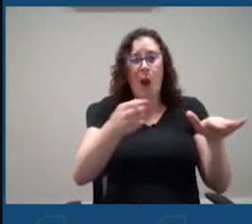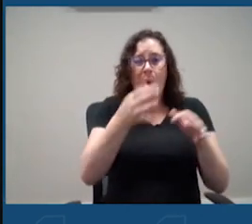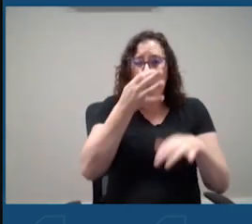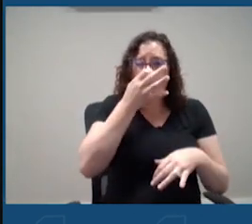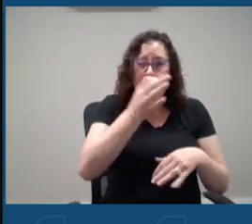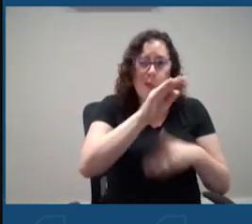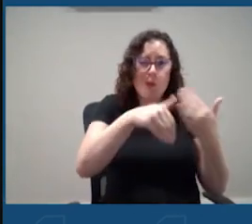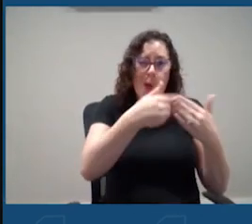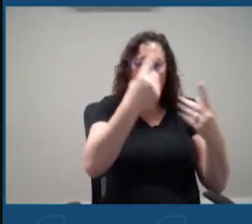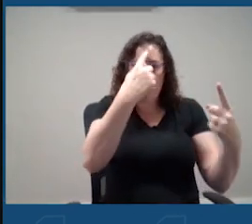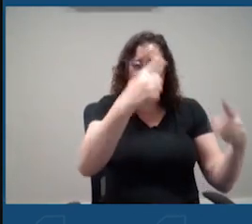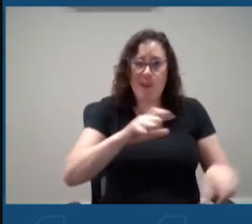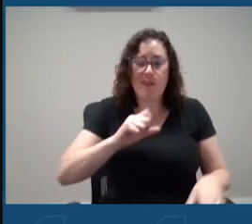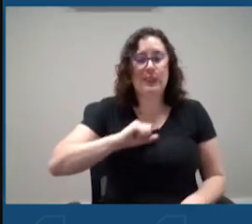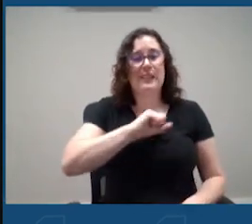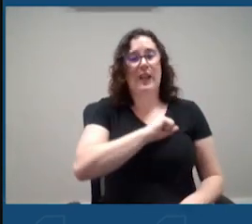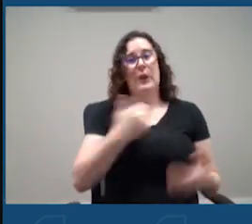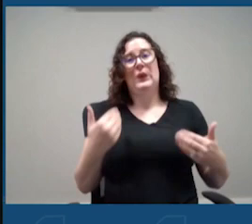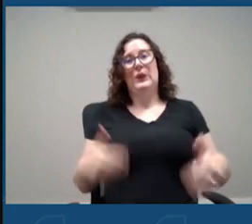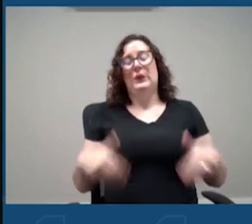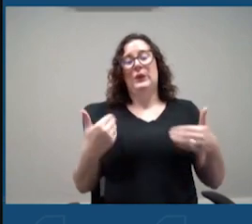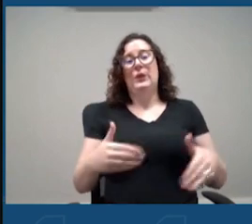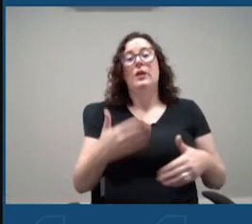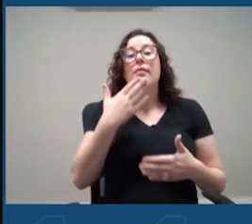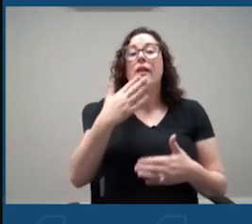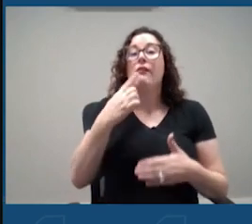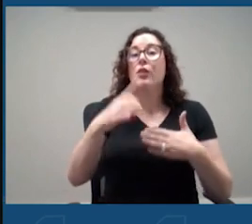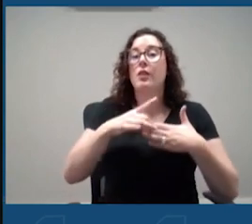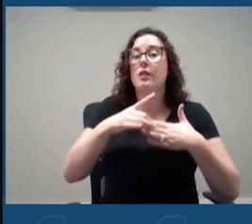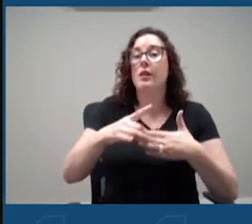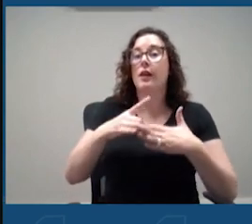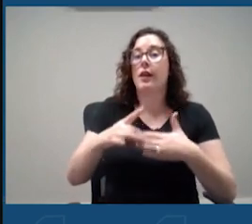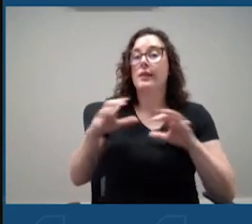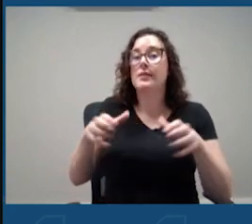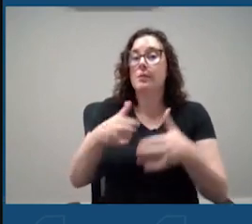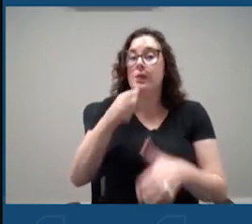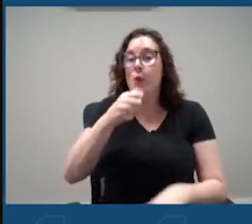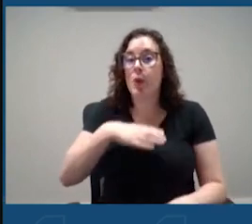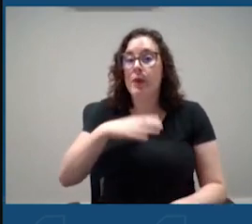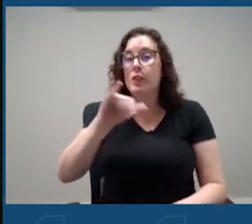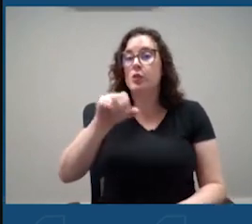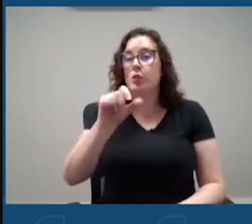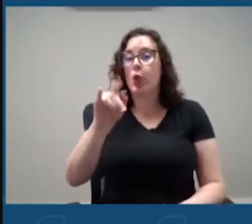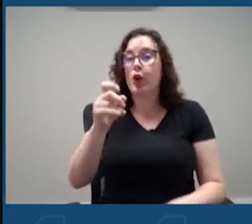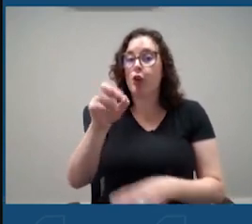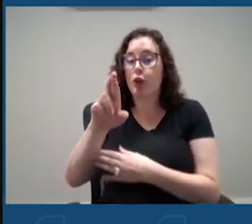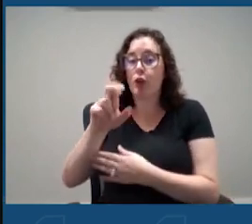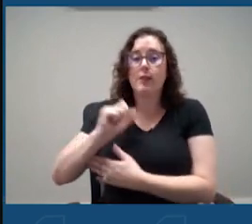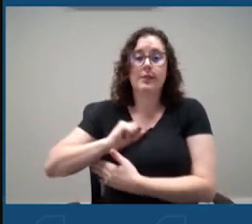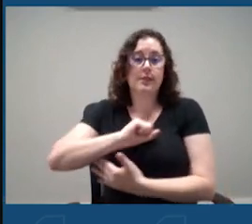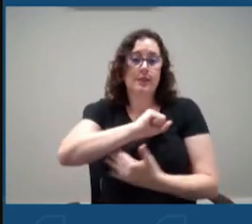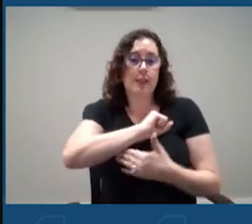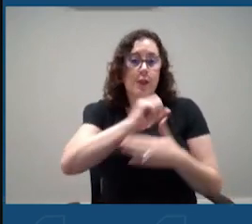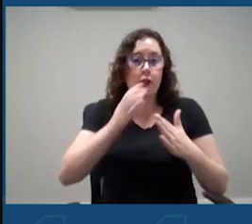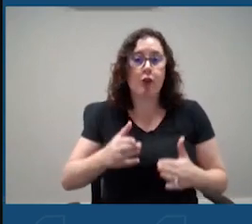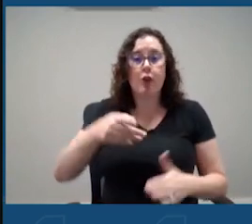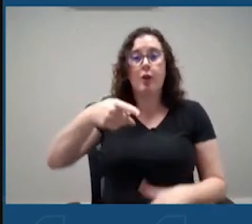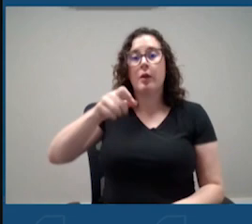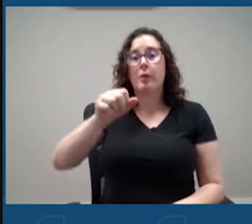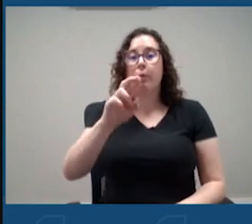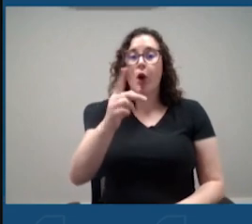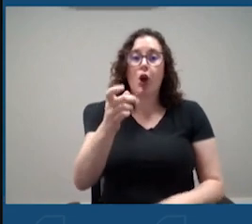to the leadership of Assemblywoman Joyner and Senator Parker, I am just